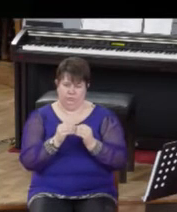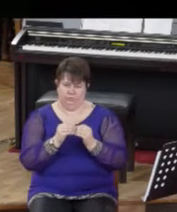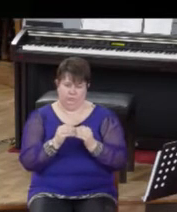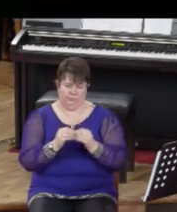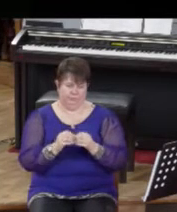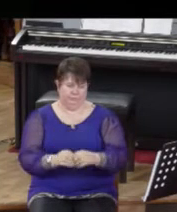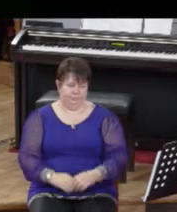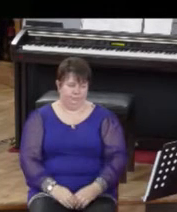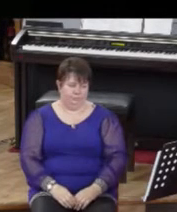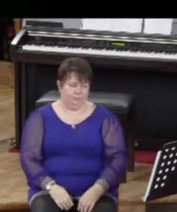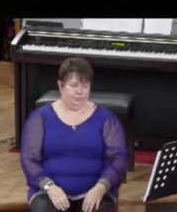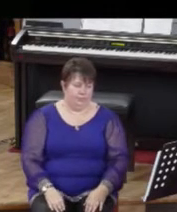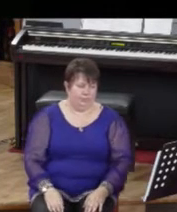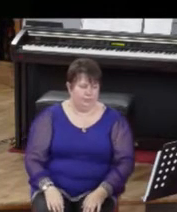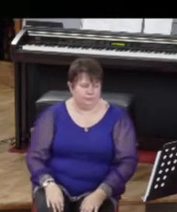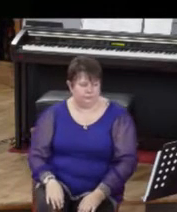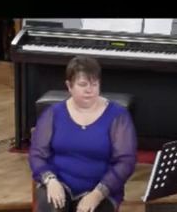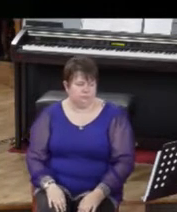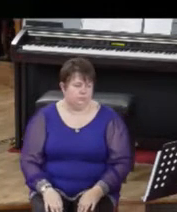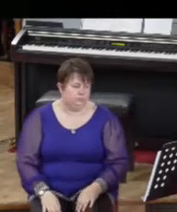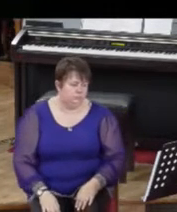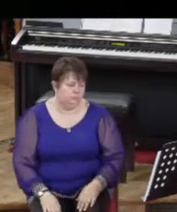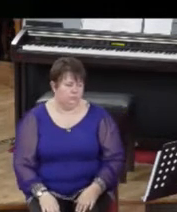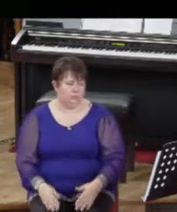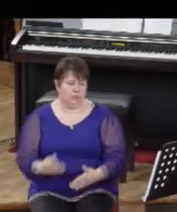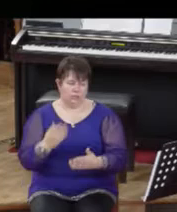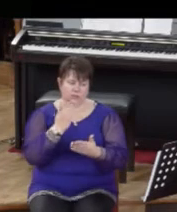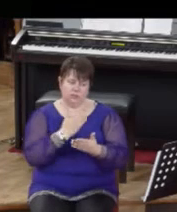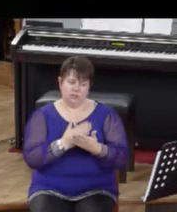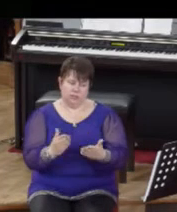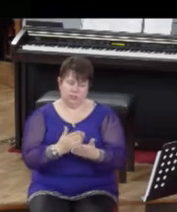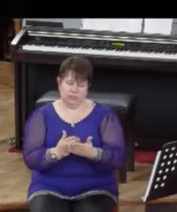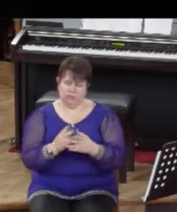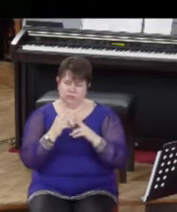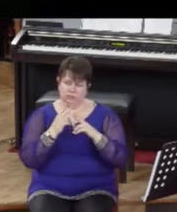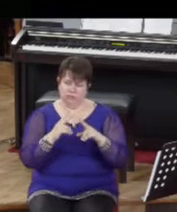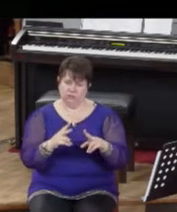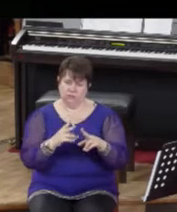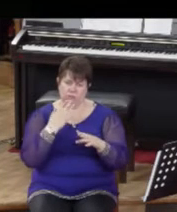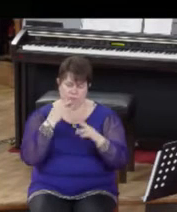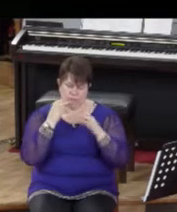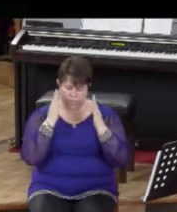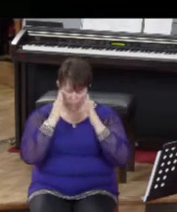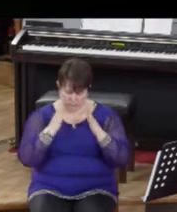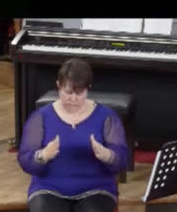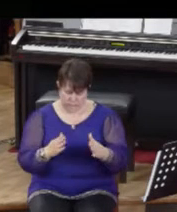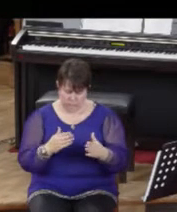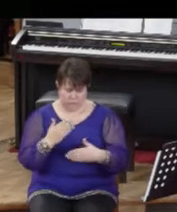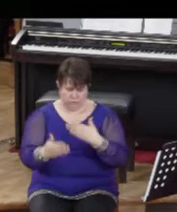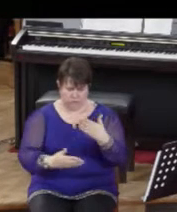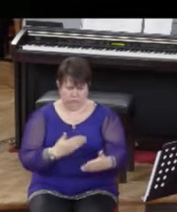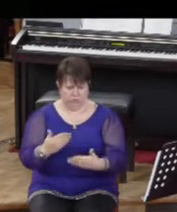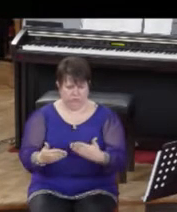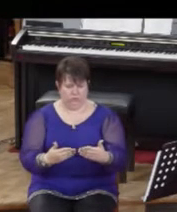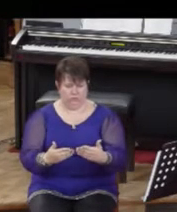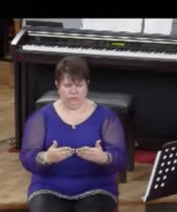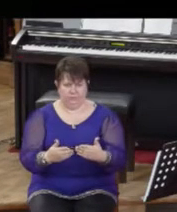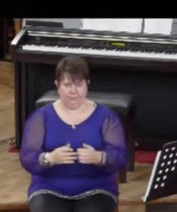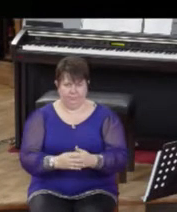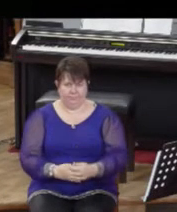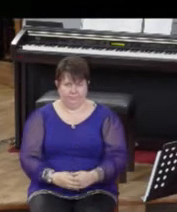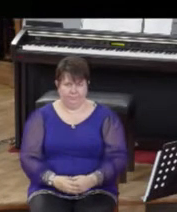weeks, and it's pretty plain to see, isn't it, when you study these stories, that